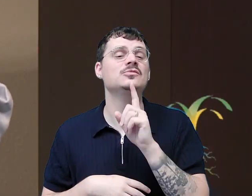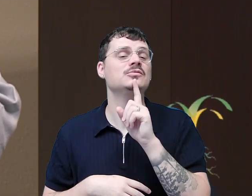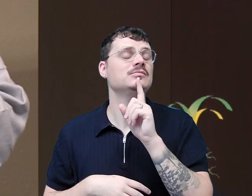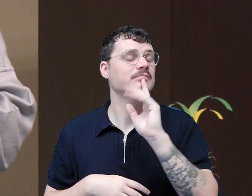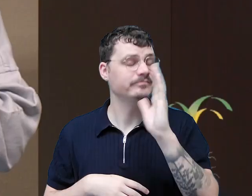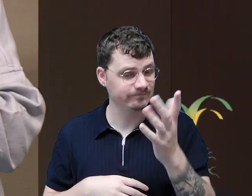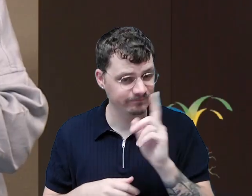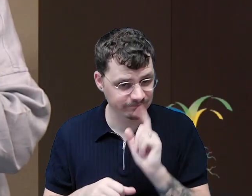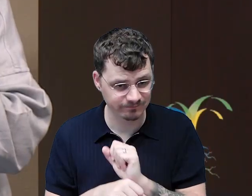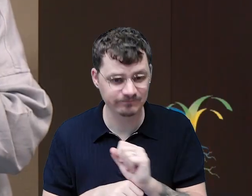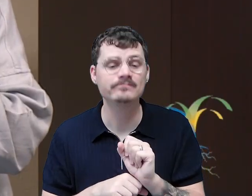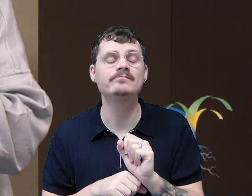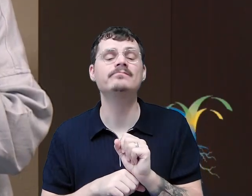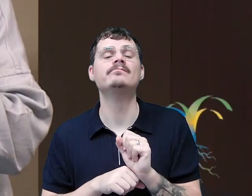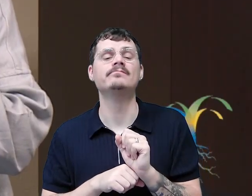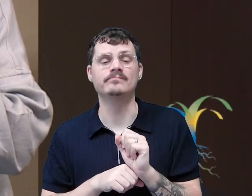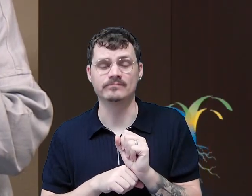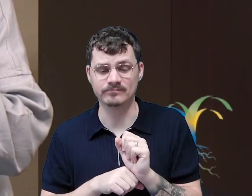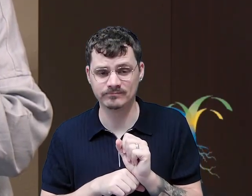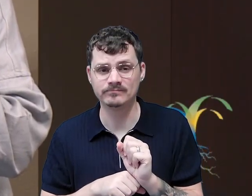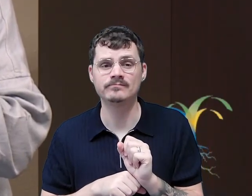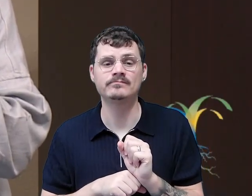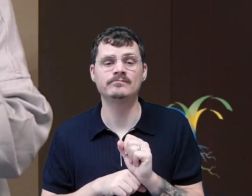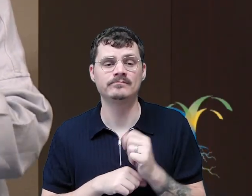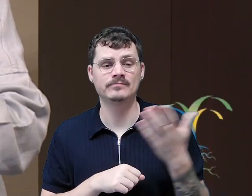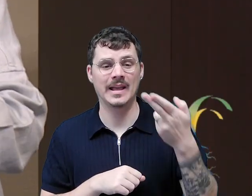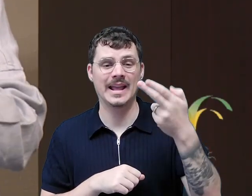Sure enough, their